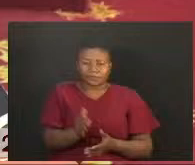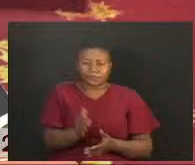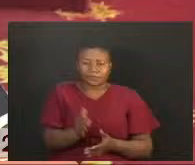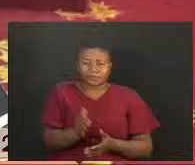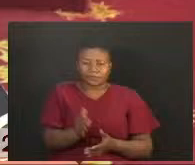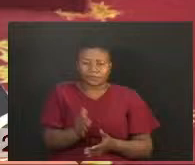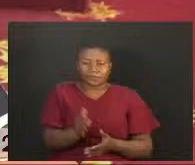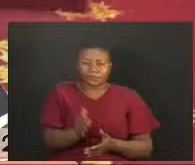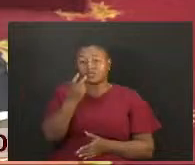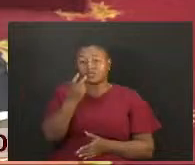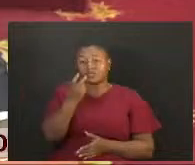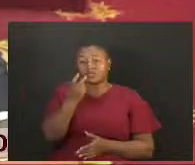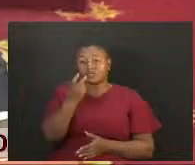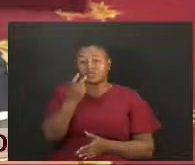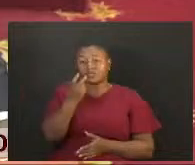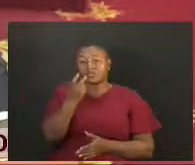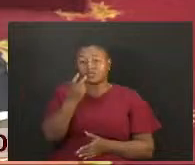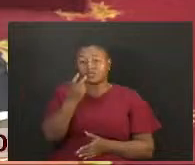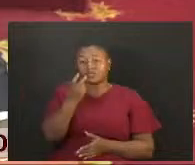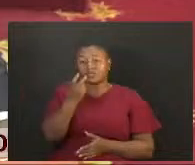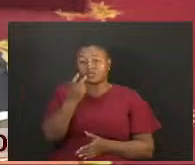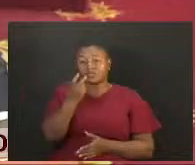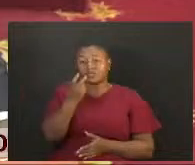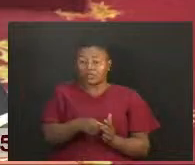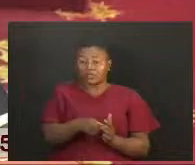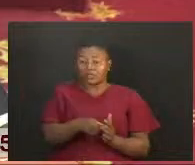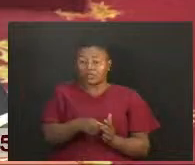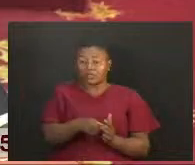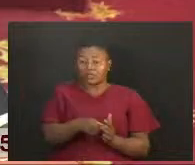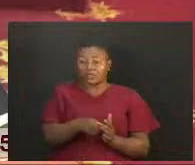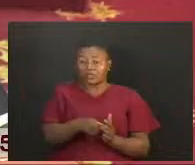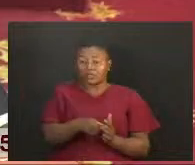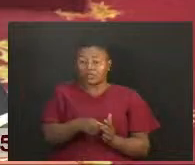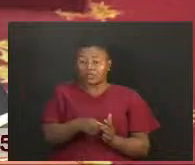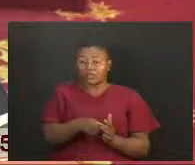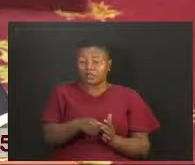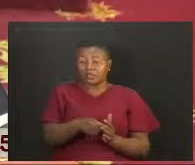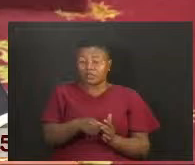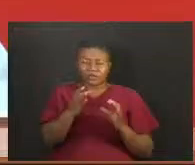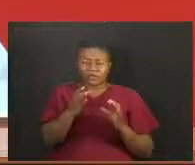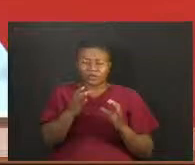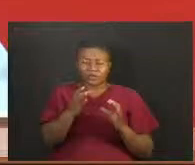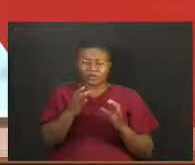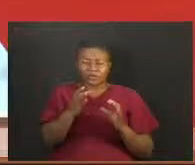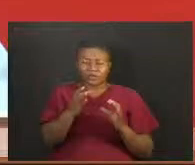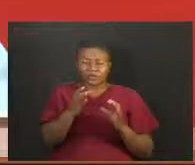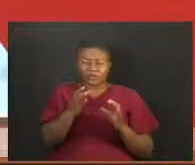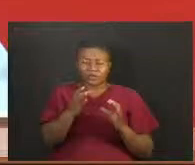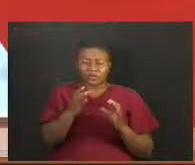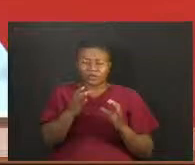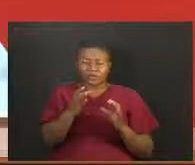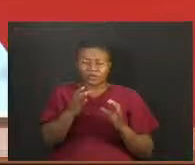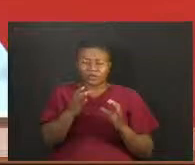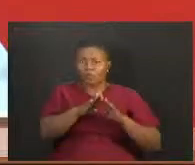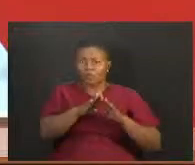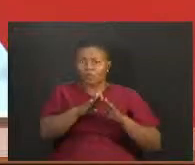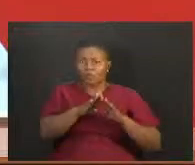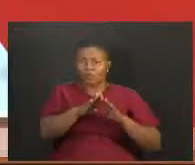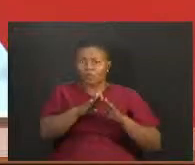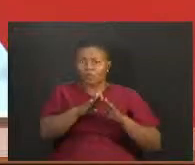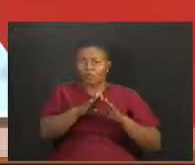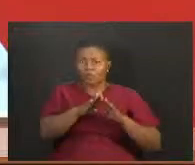Right, Honorable Speaker, this conversation was an eye-opening experience, one that strengthened my belief